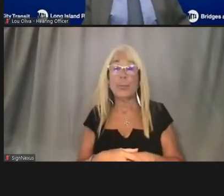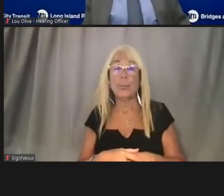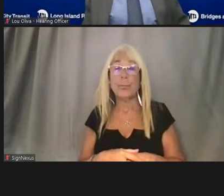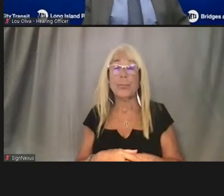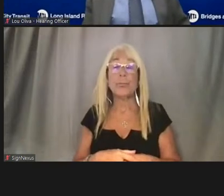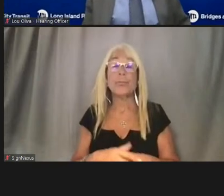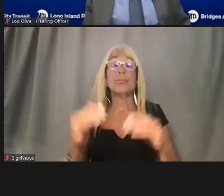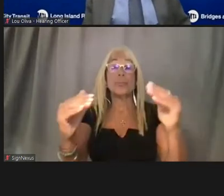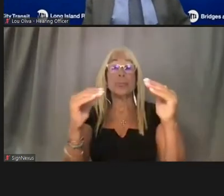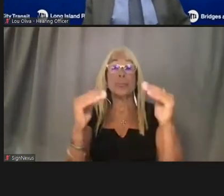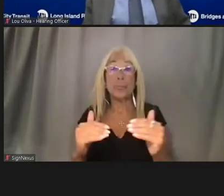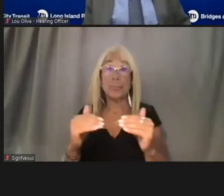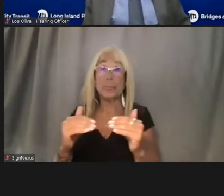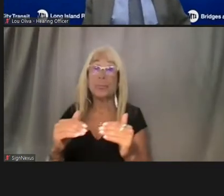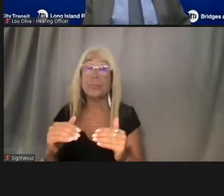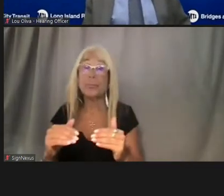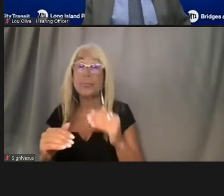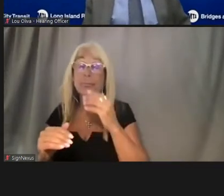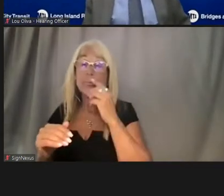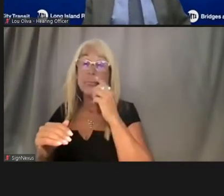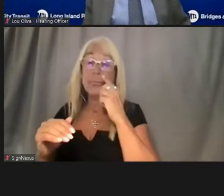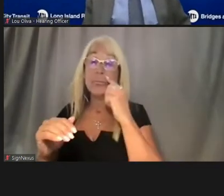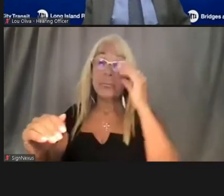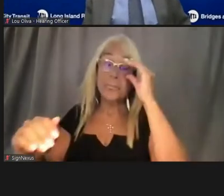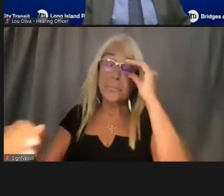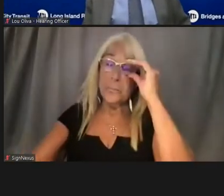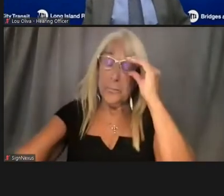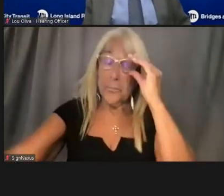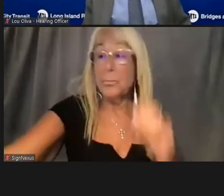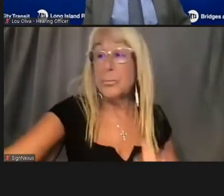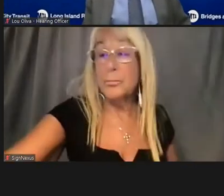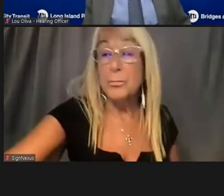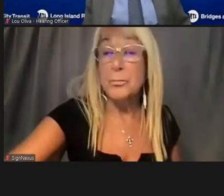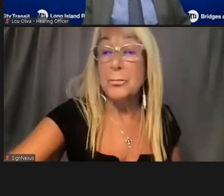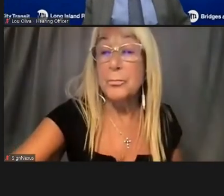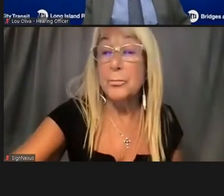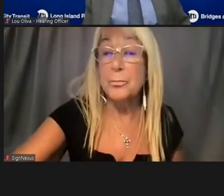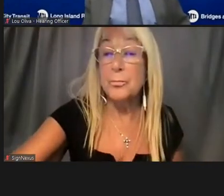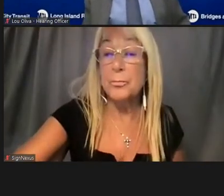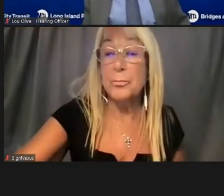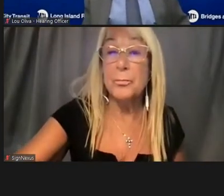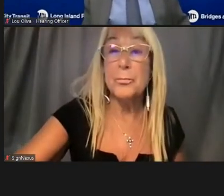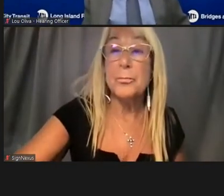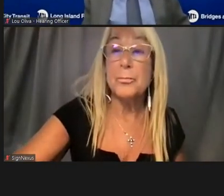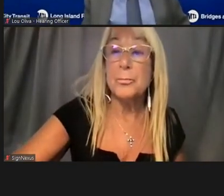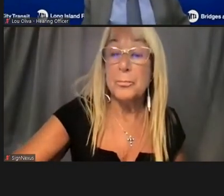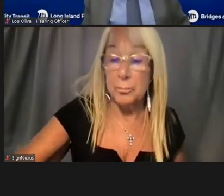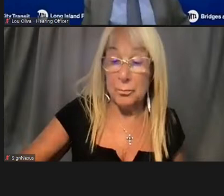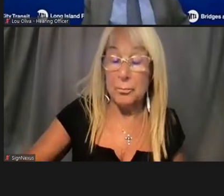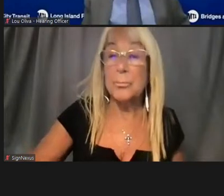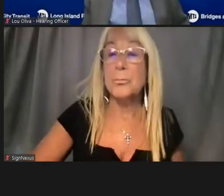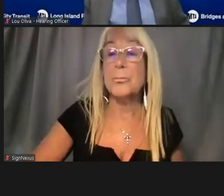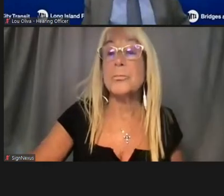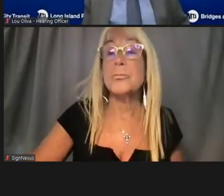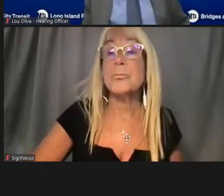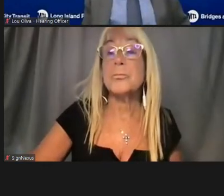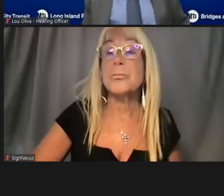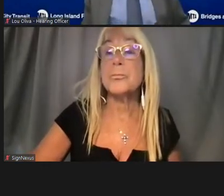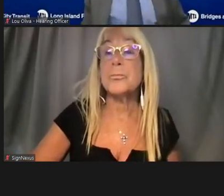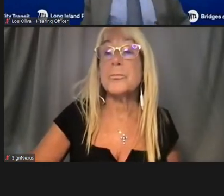the next speaker is Tracy annunziato to be followed by Joanne Simon